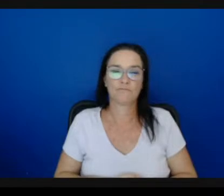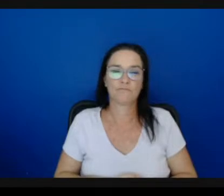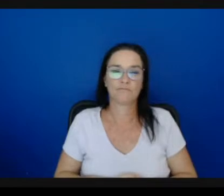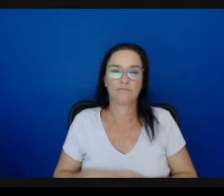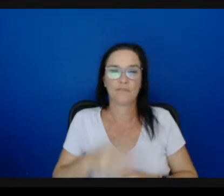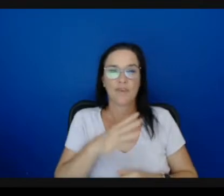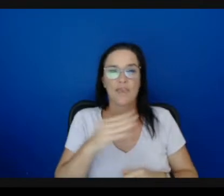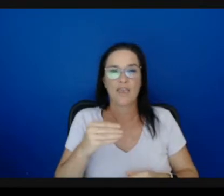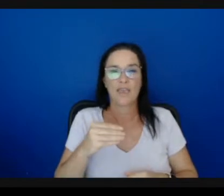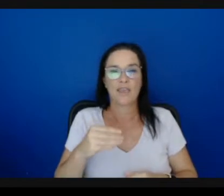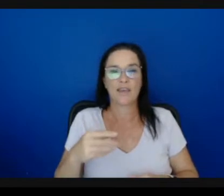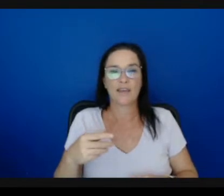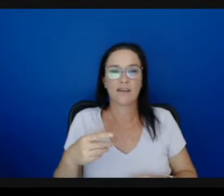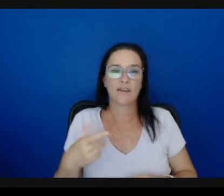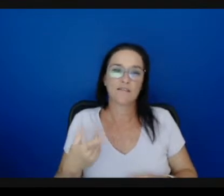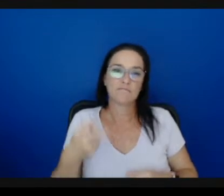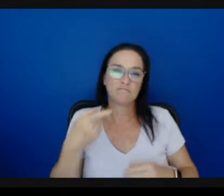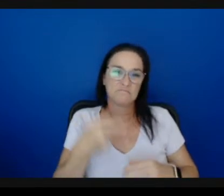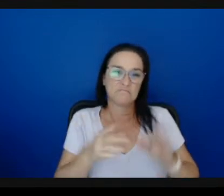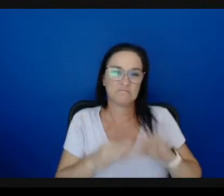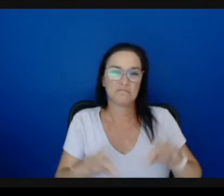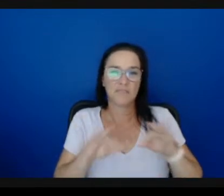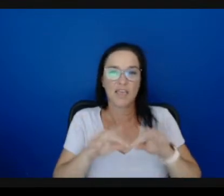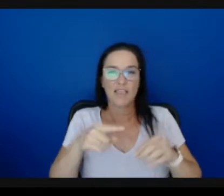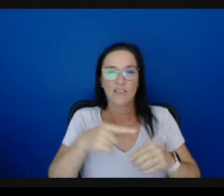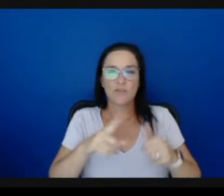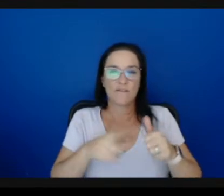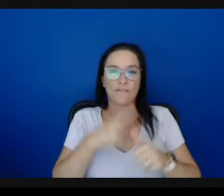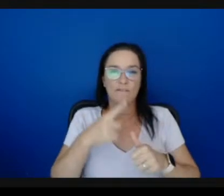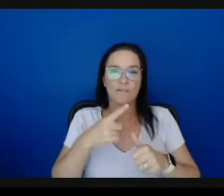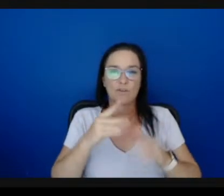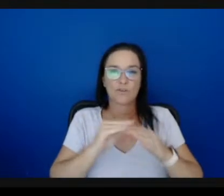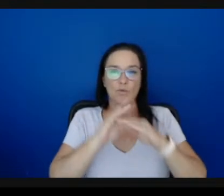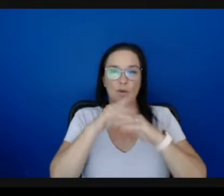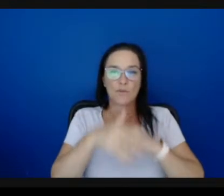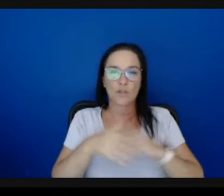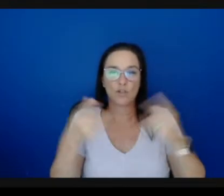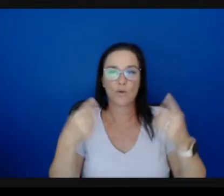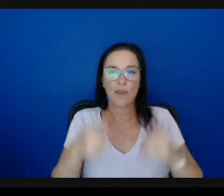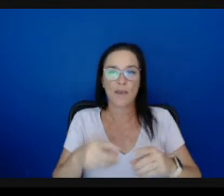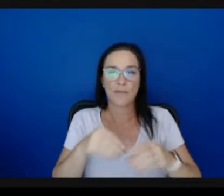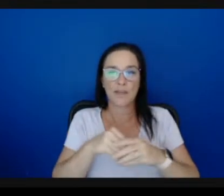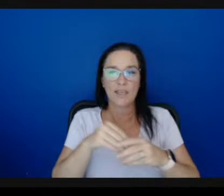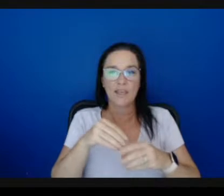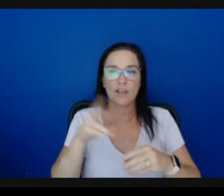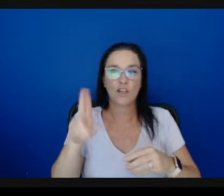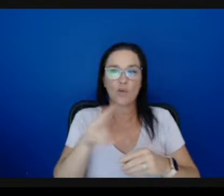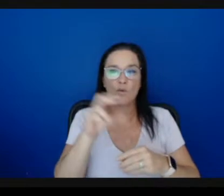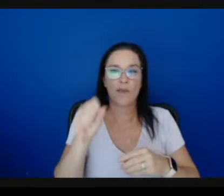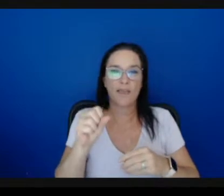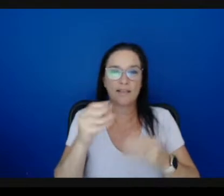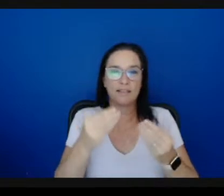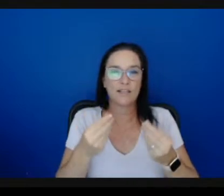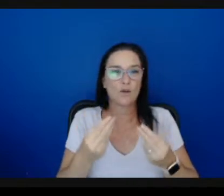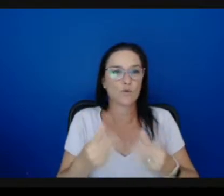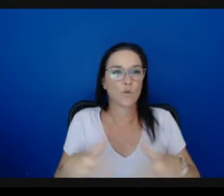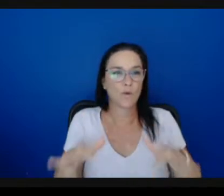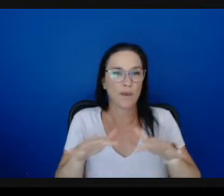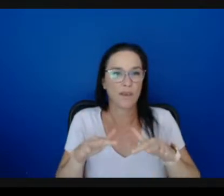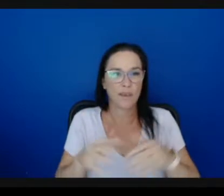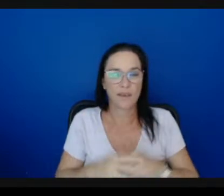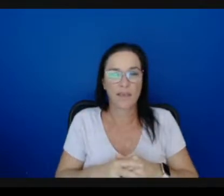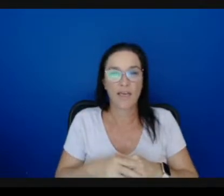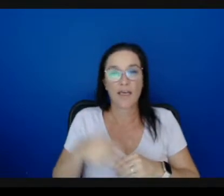this is noteworthy. This was the first eruption in historic times to occur in any populous area in a U.S. territory. So this was a